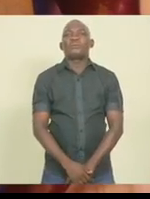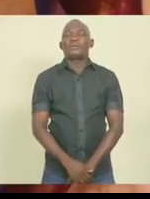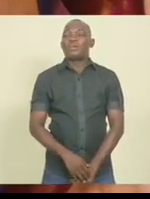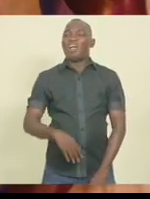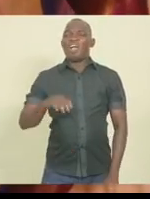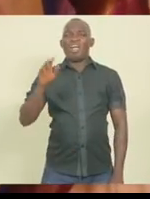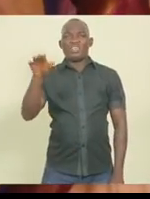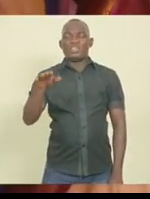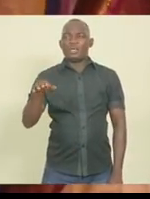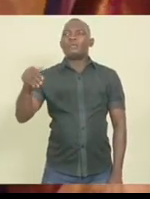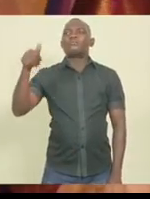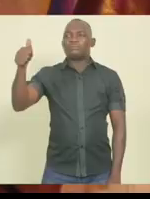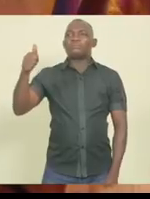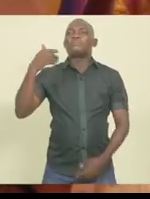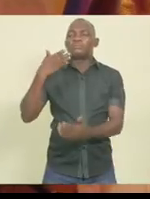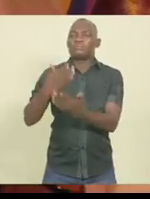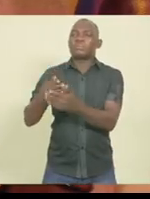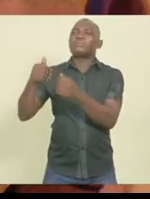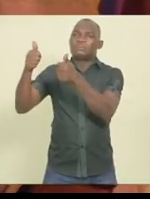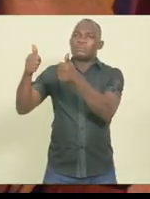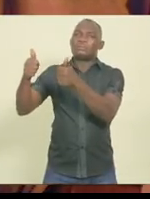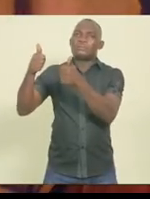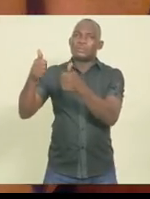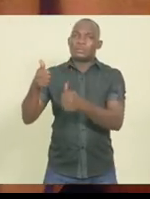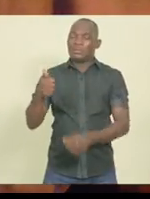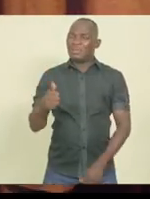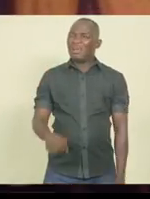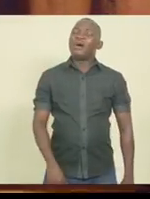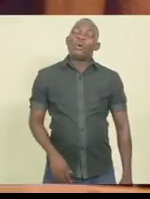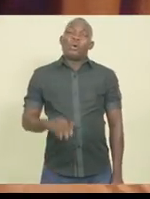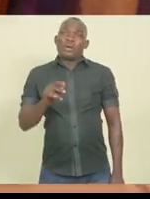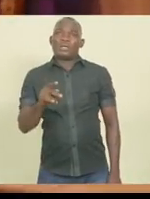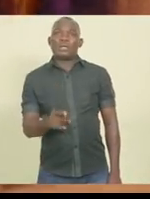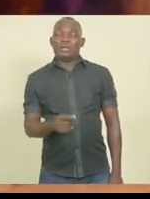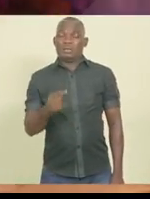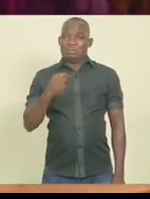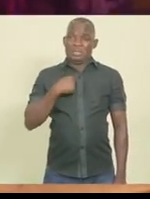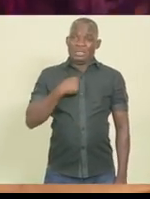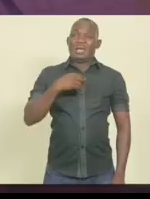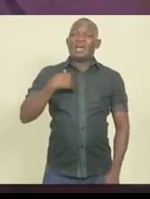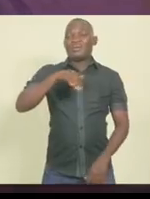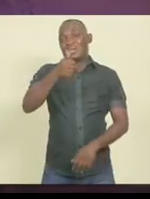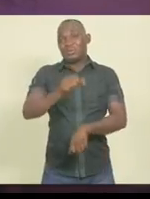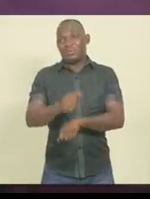Good, good, good, good, good, good. But I've got another assignment for you.